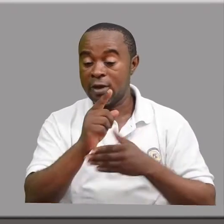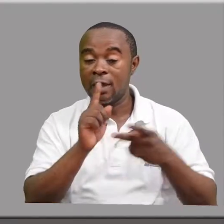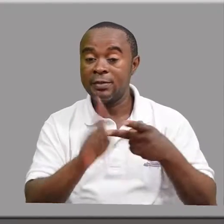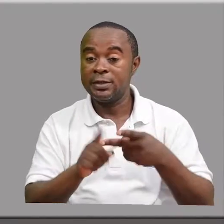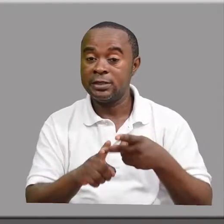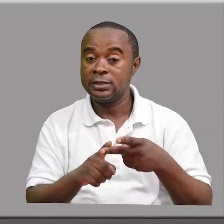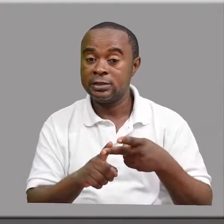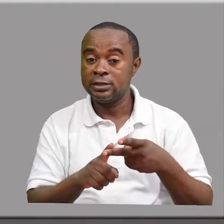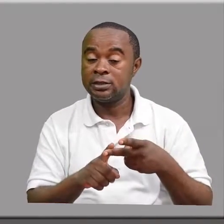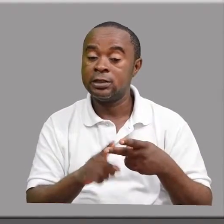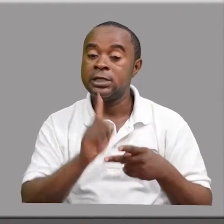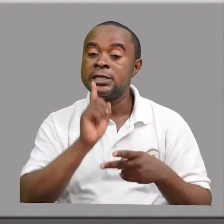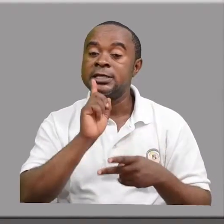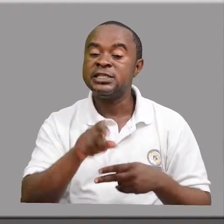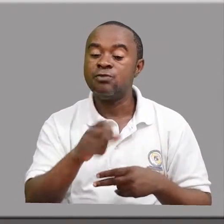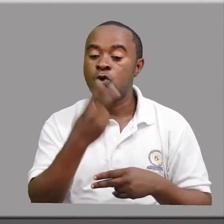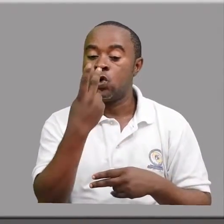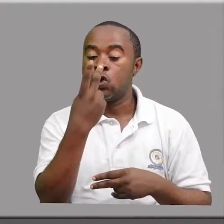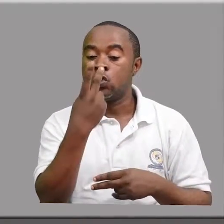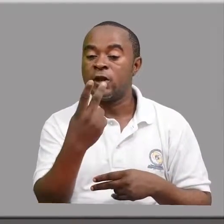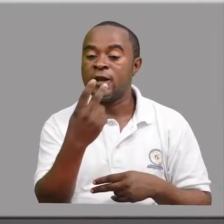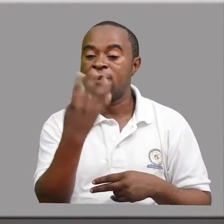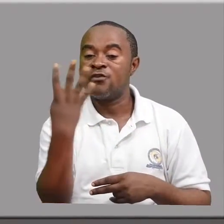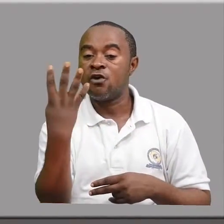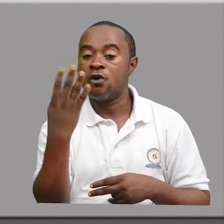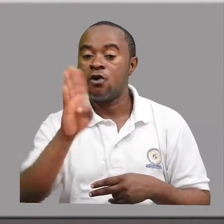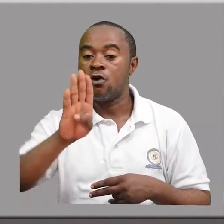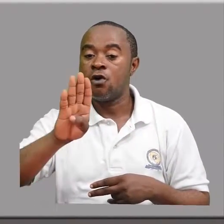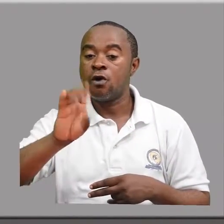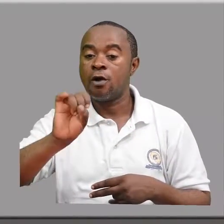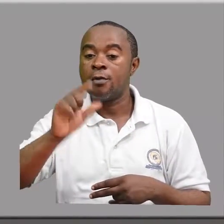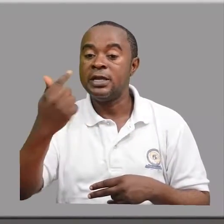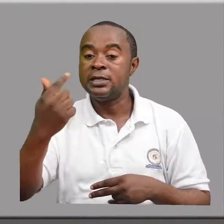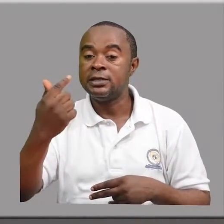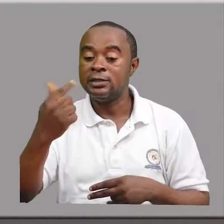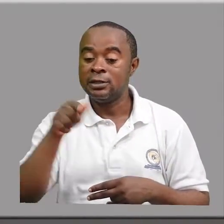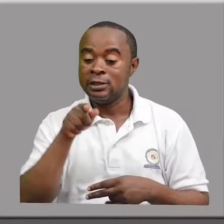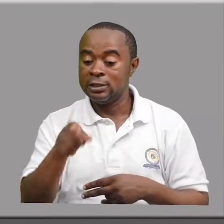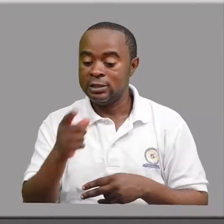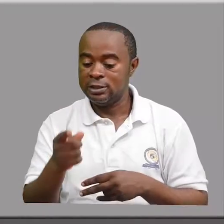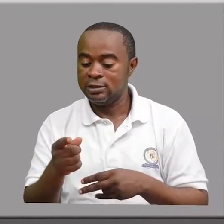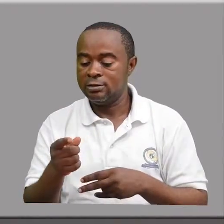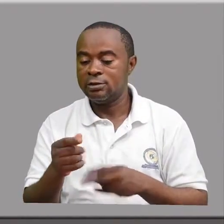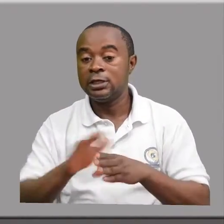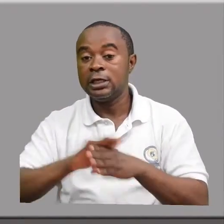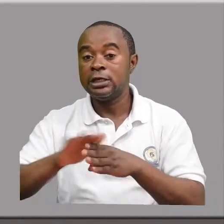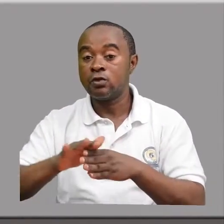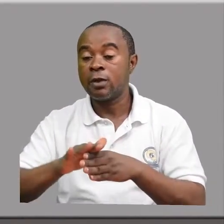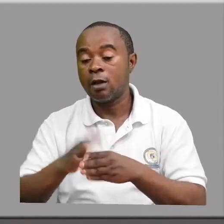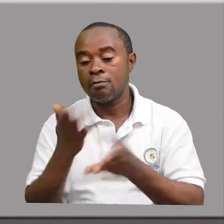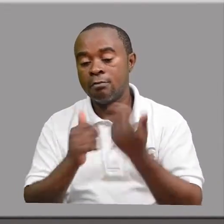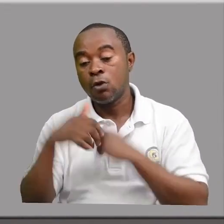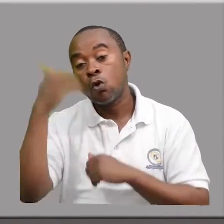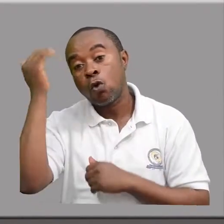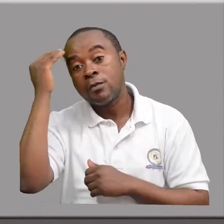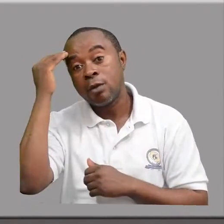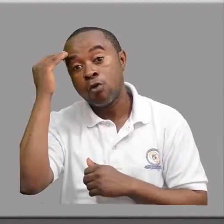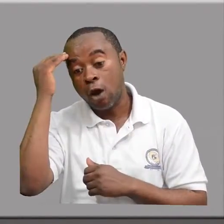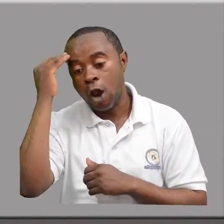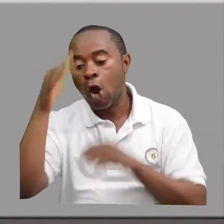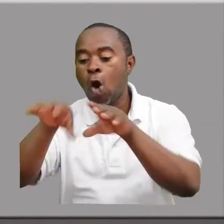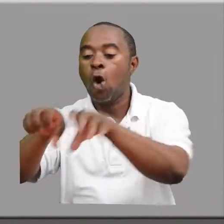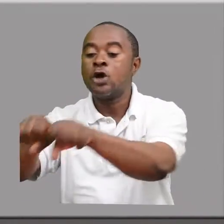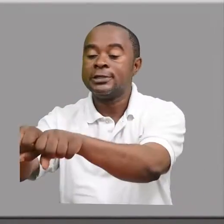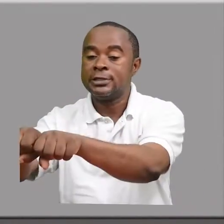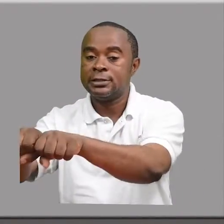have 24 bits that is used to define the host on each class